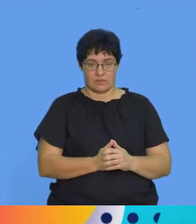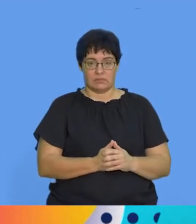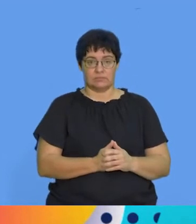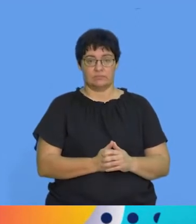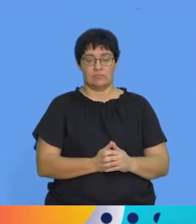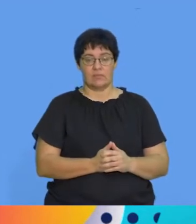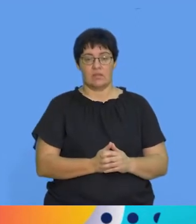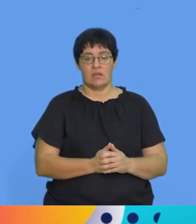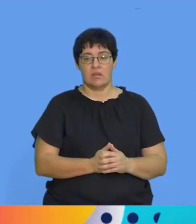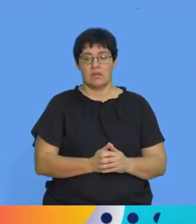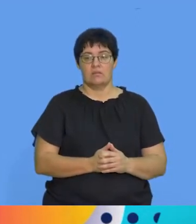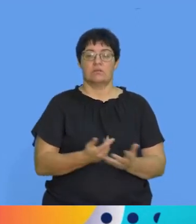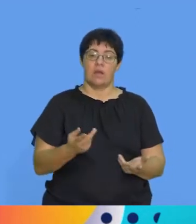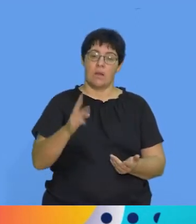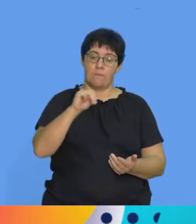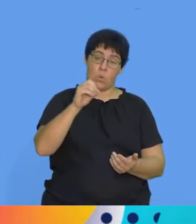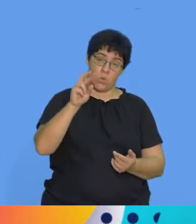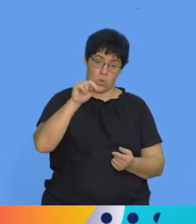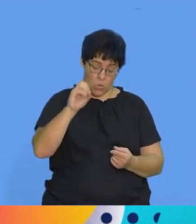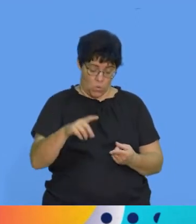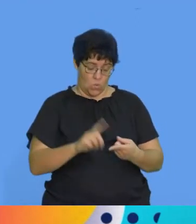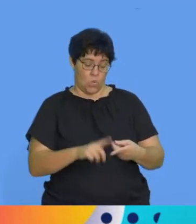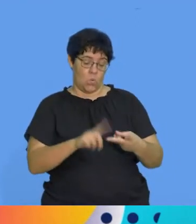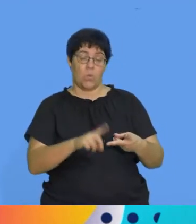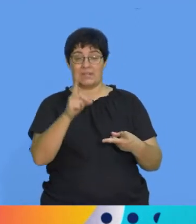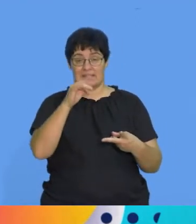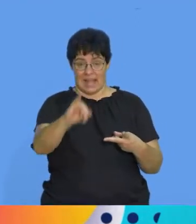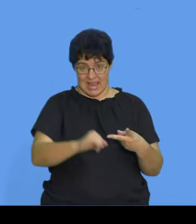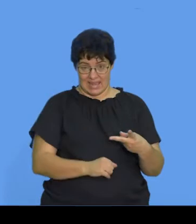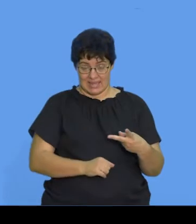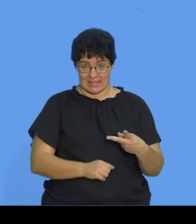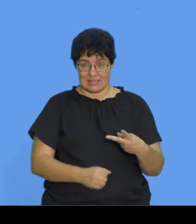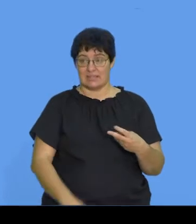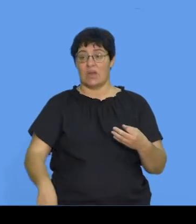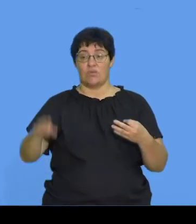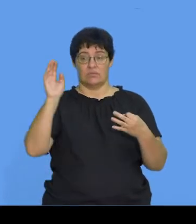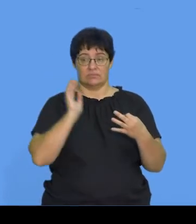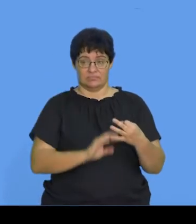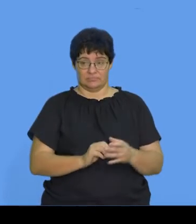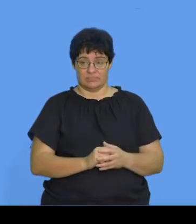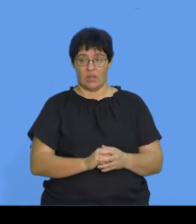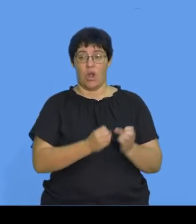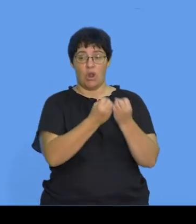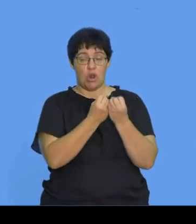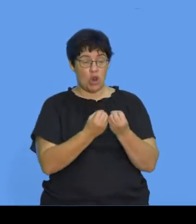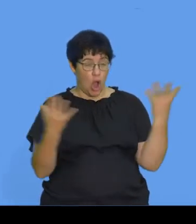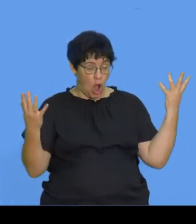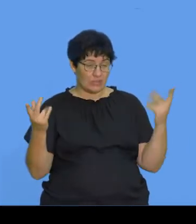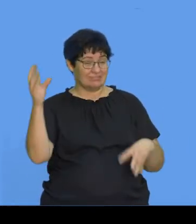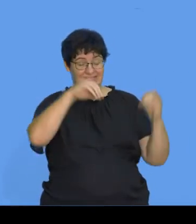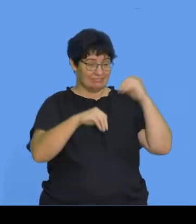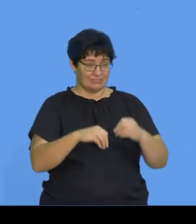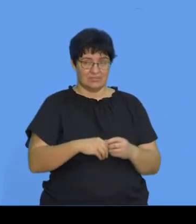so we've got a mono, we've got a di. Now, we're going to put lots of